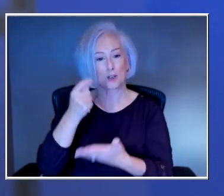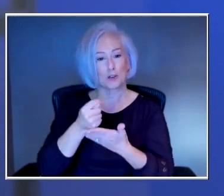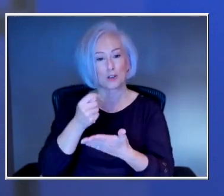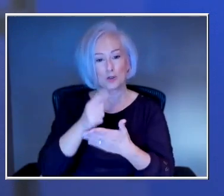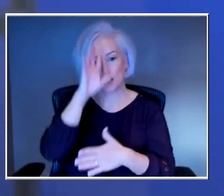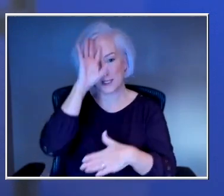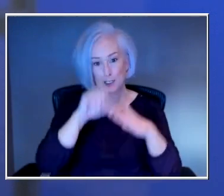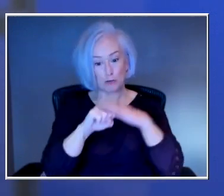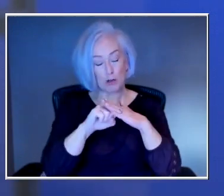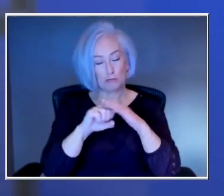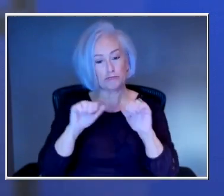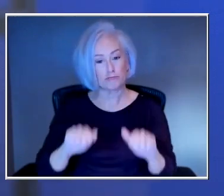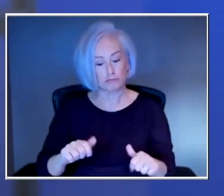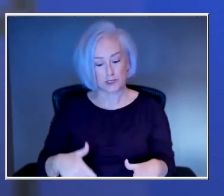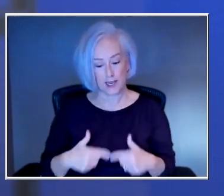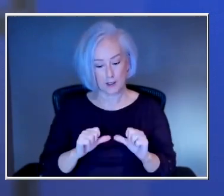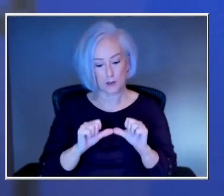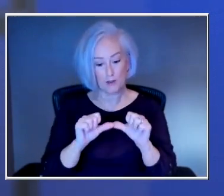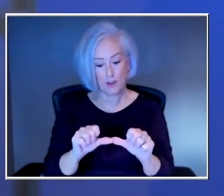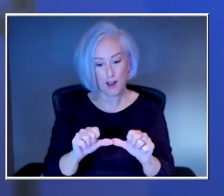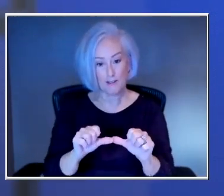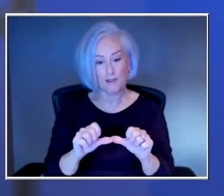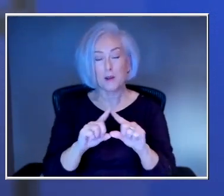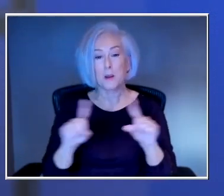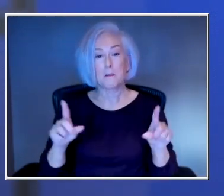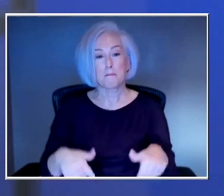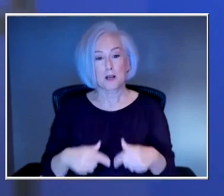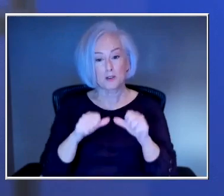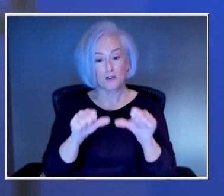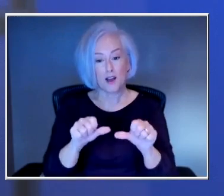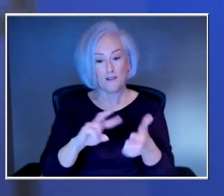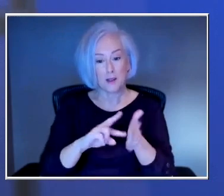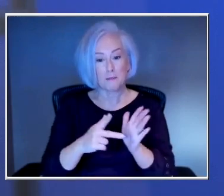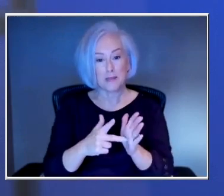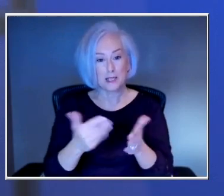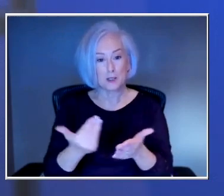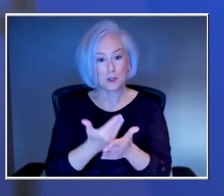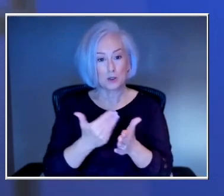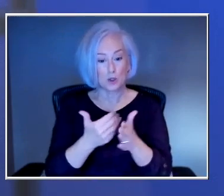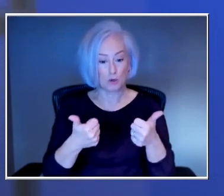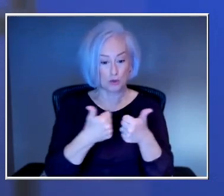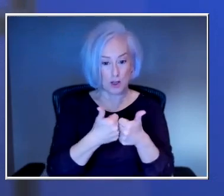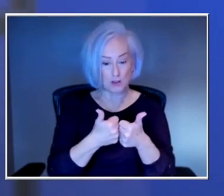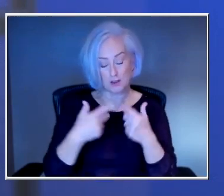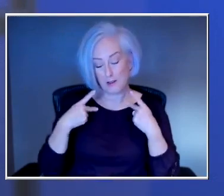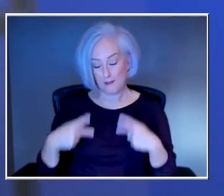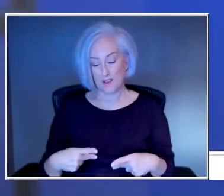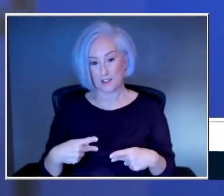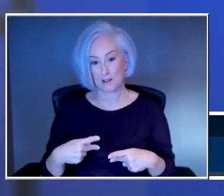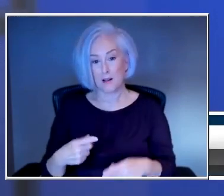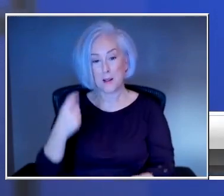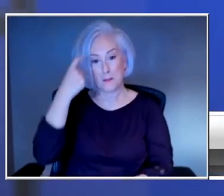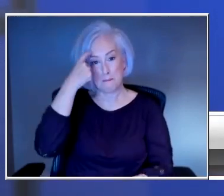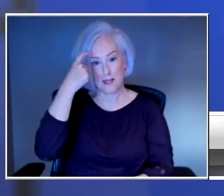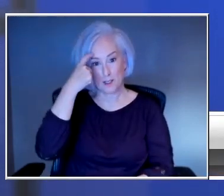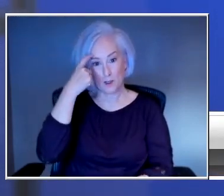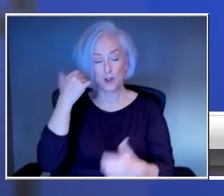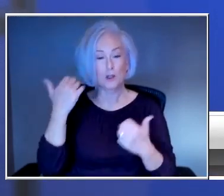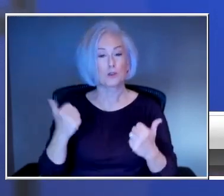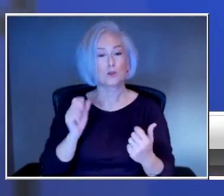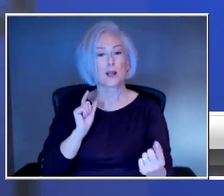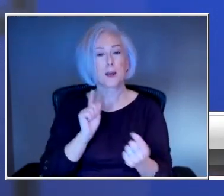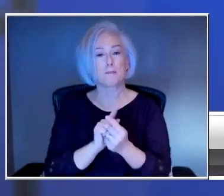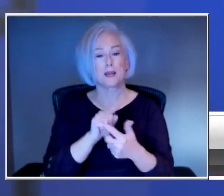survival often then brings a new set of challenges, both physical and mental. Today, we are meeting 3 stroke survivors to get a